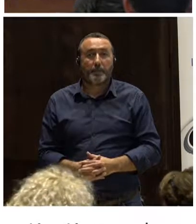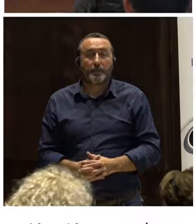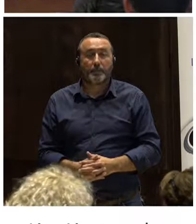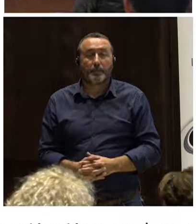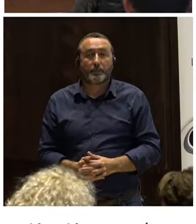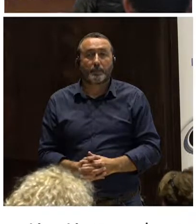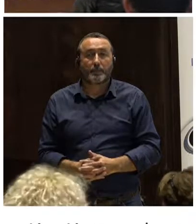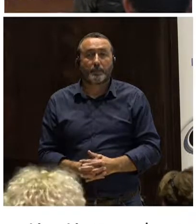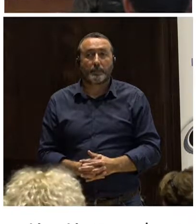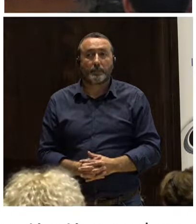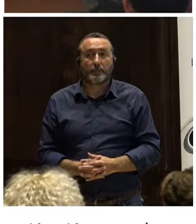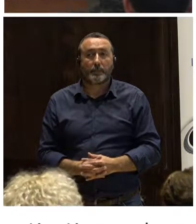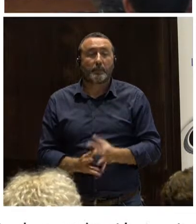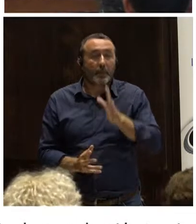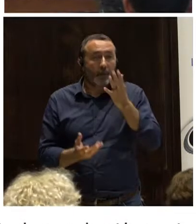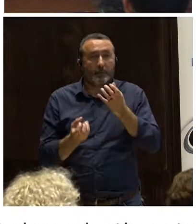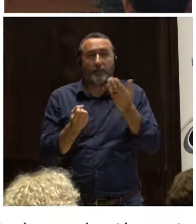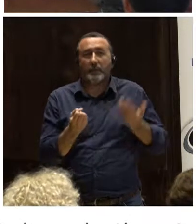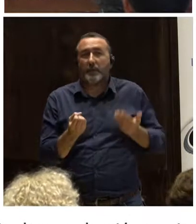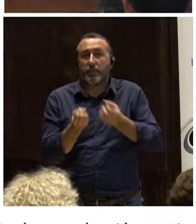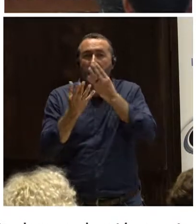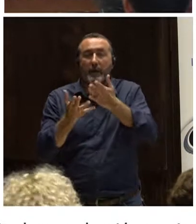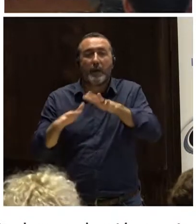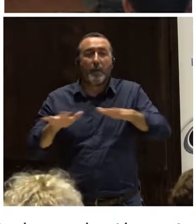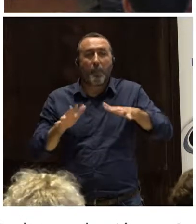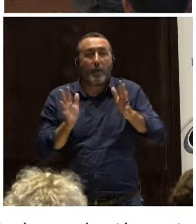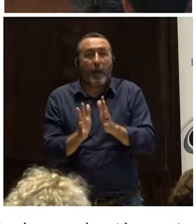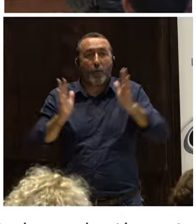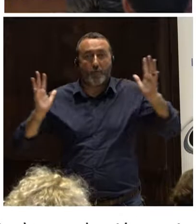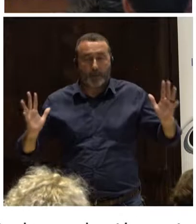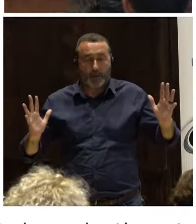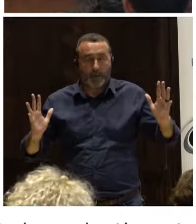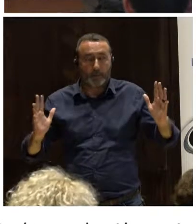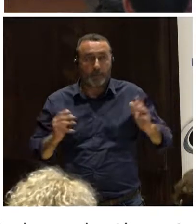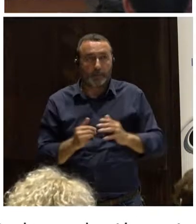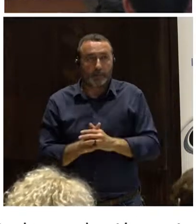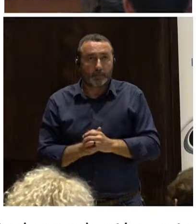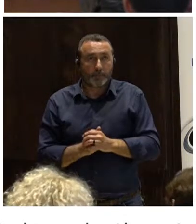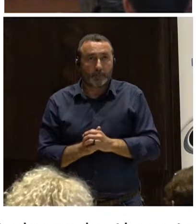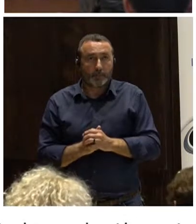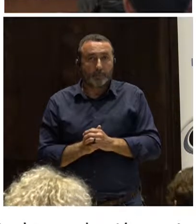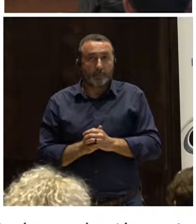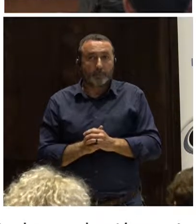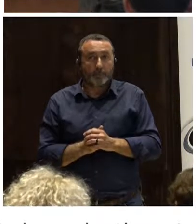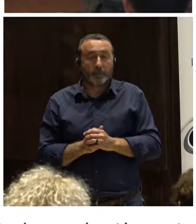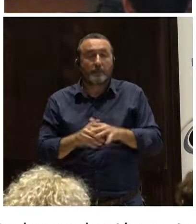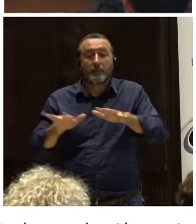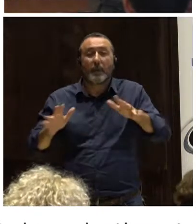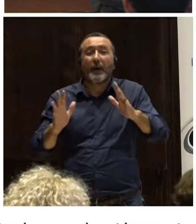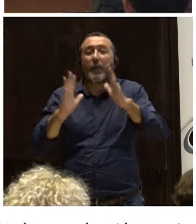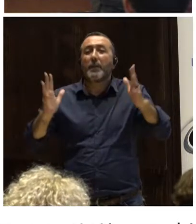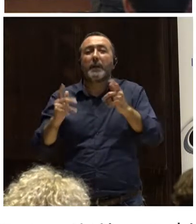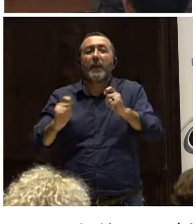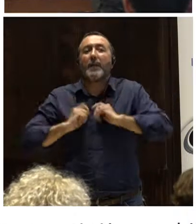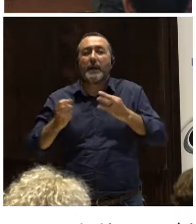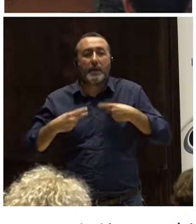augmentative mobility. Independent mobility becomes the ability to become a social interactor rather